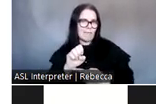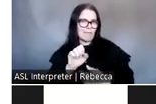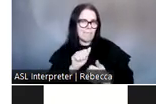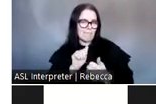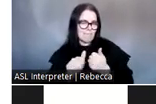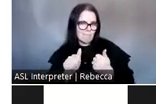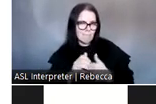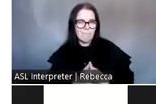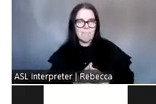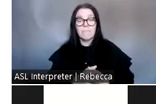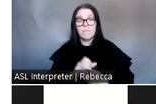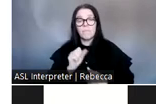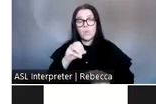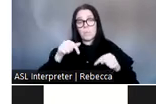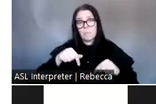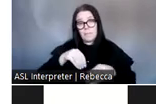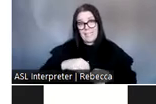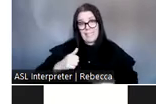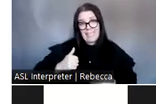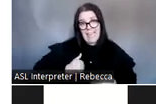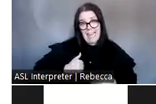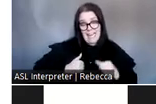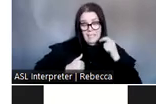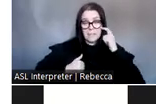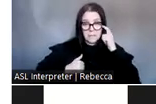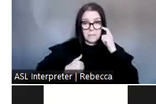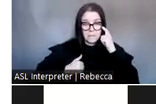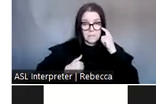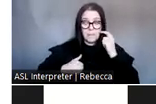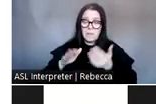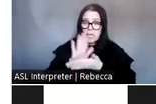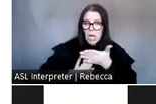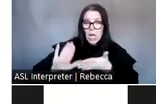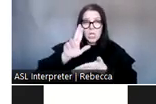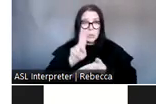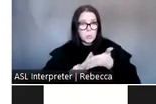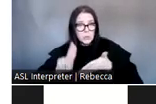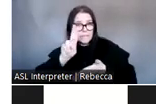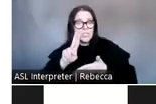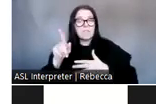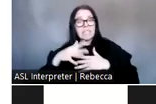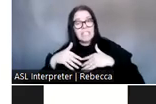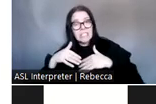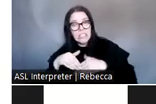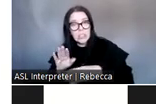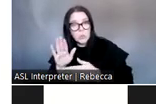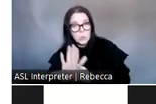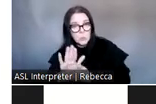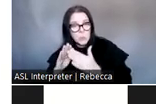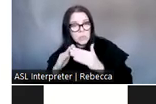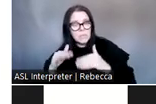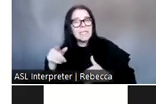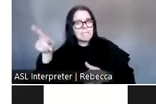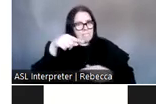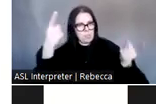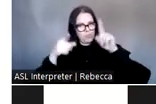So in Canada, our post-secondary institutions, colleges, universities, Indigenous institutes have agreed to start trying